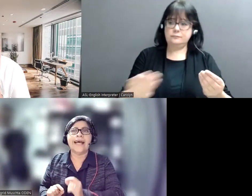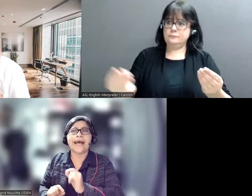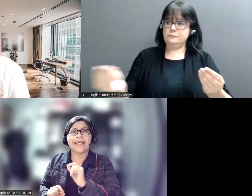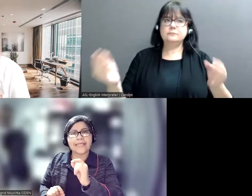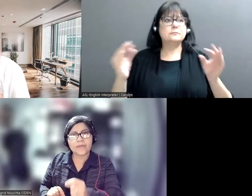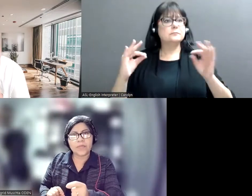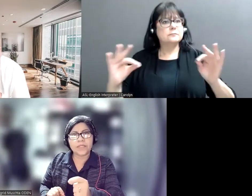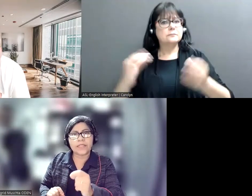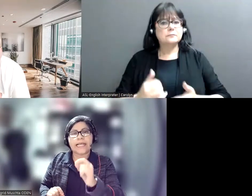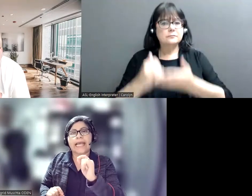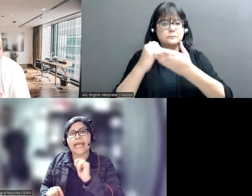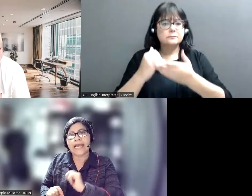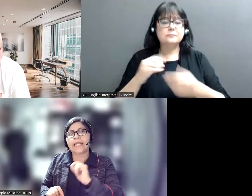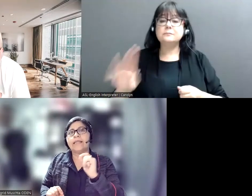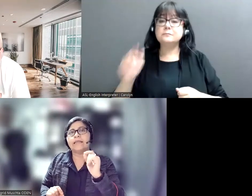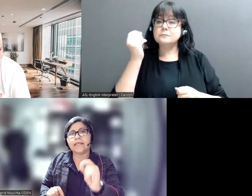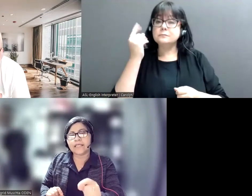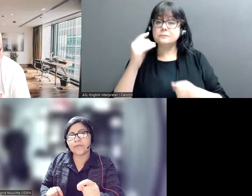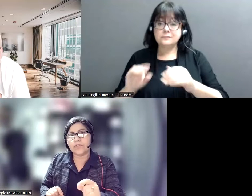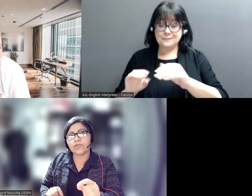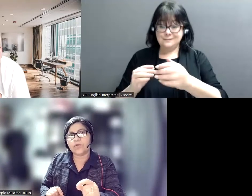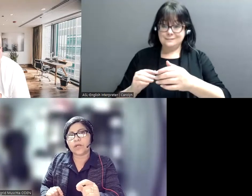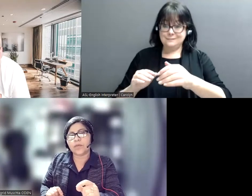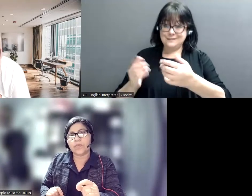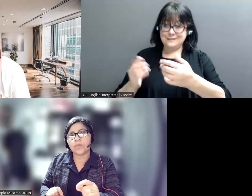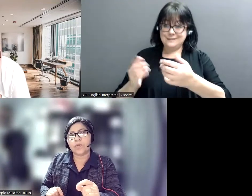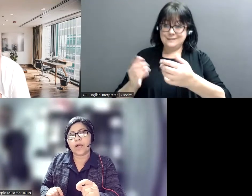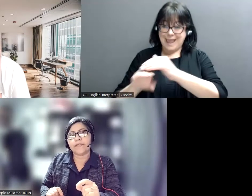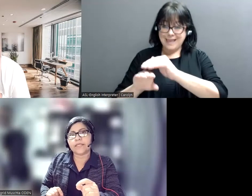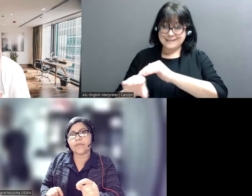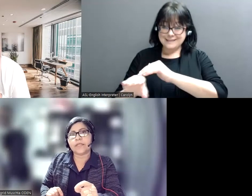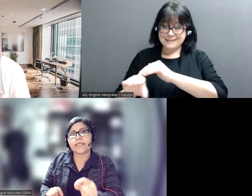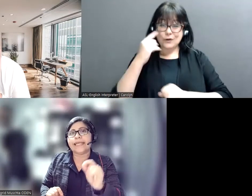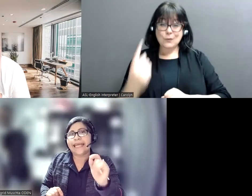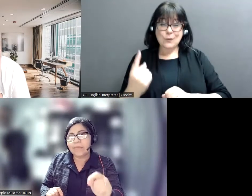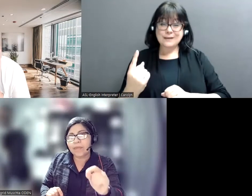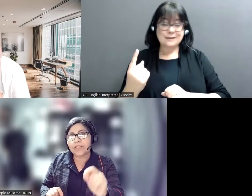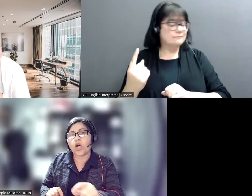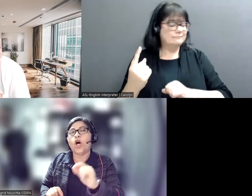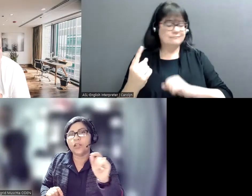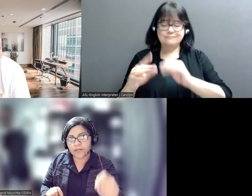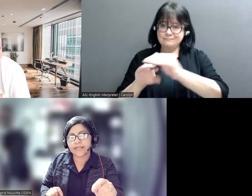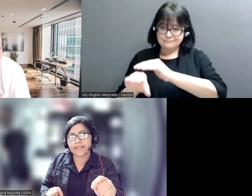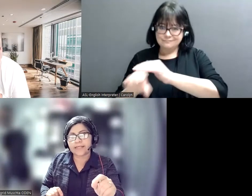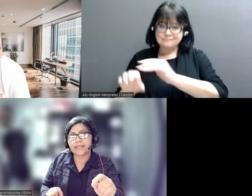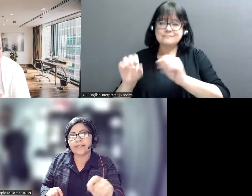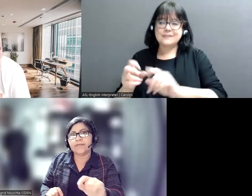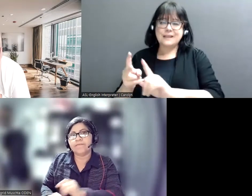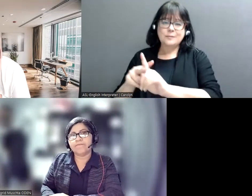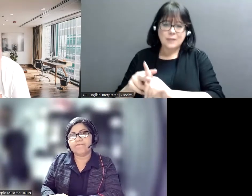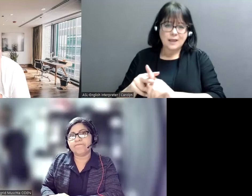that accessibility and the things that we do to accommodate people who have a disability impact all of us.